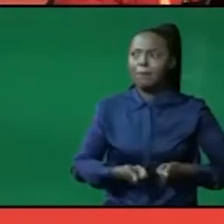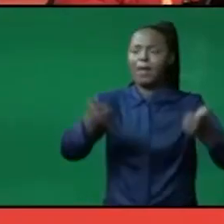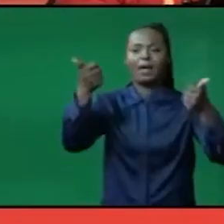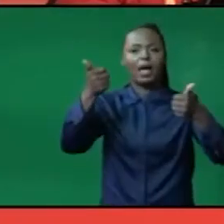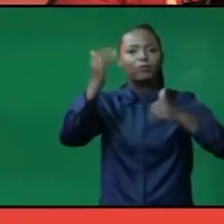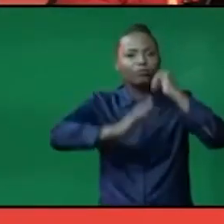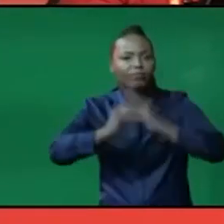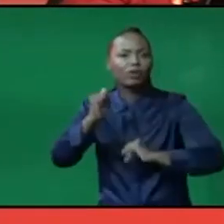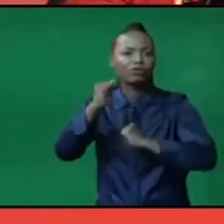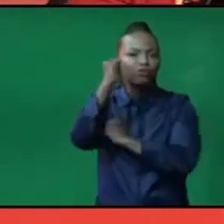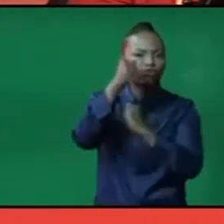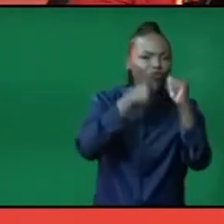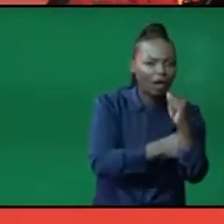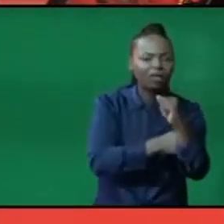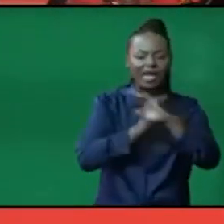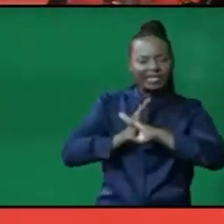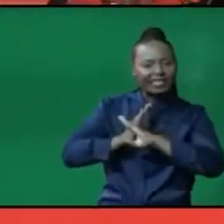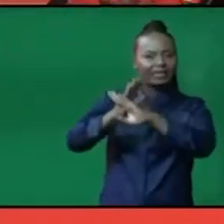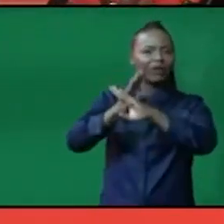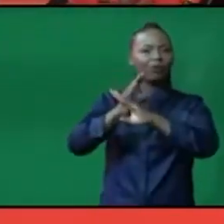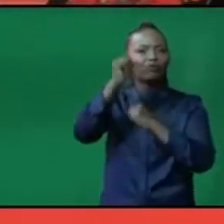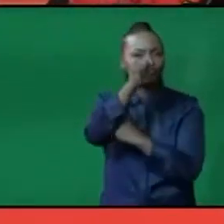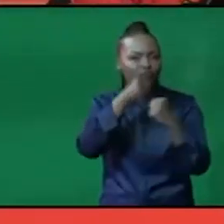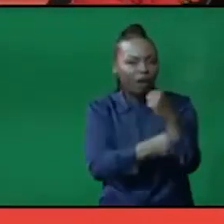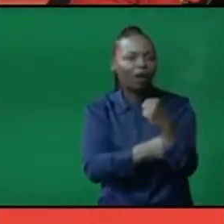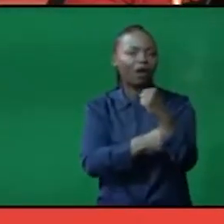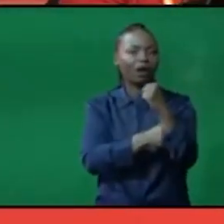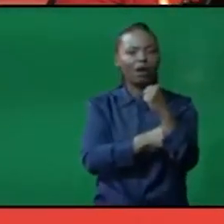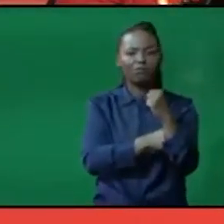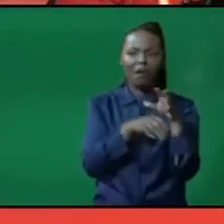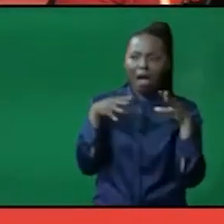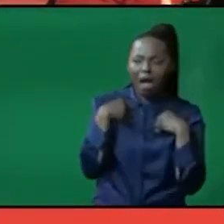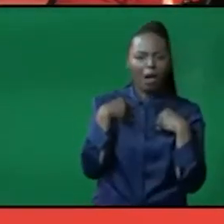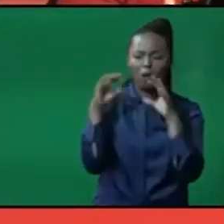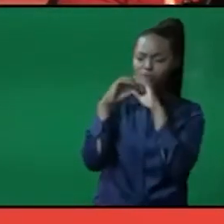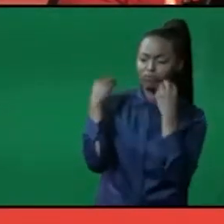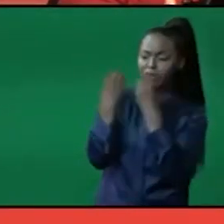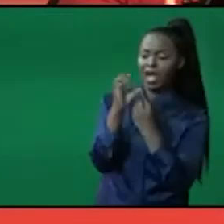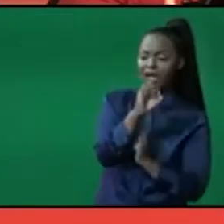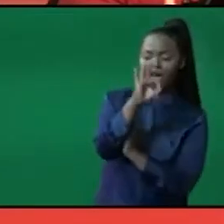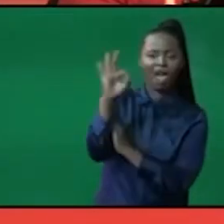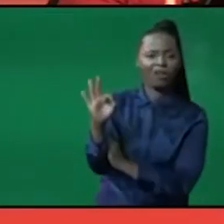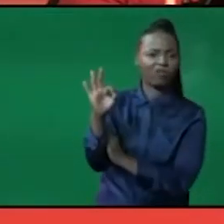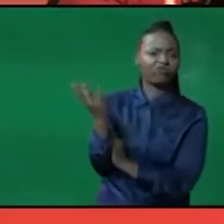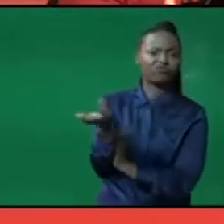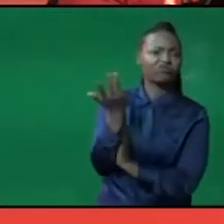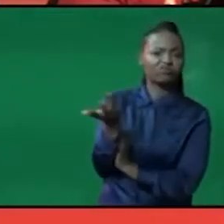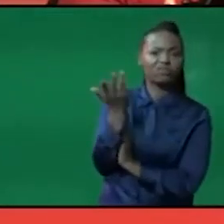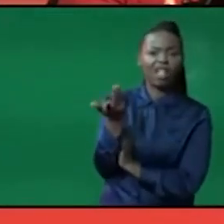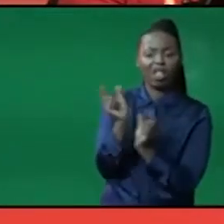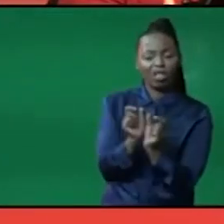and defend our structures. We cannot allow our organization to be